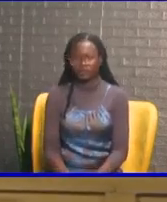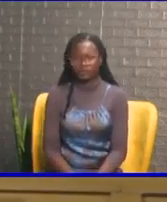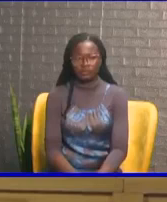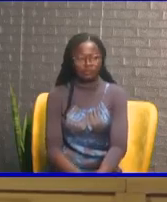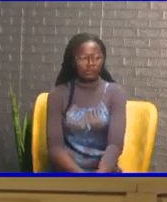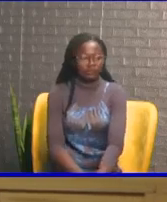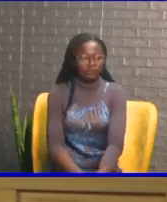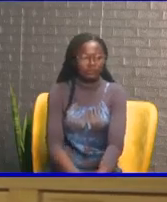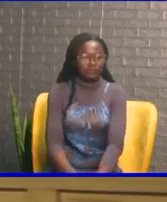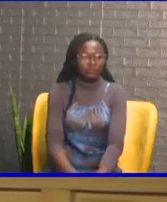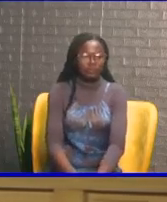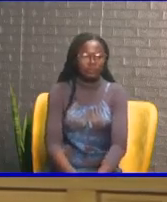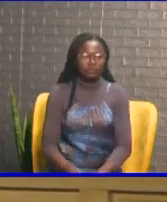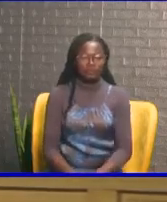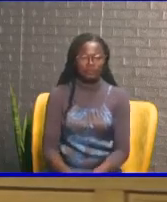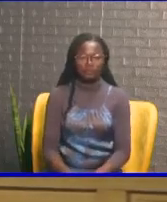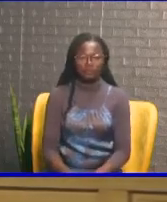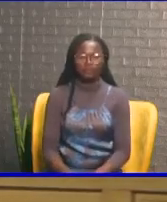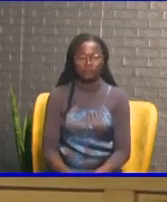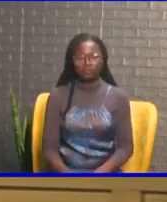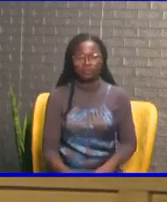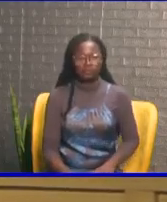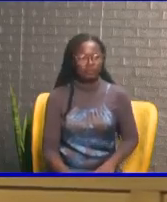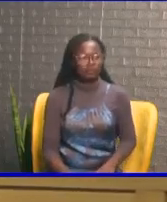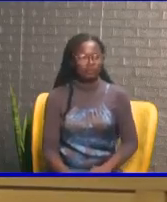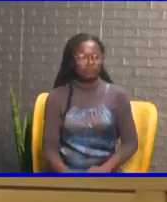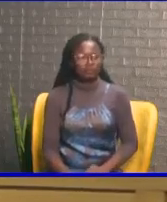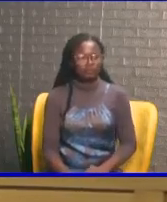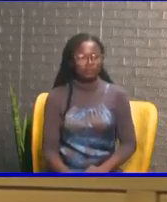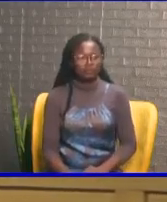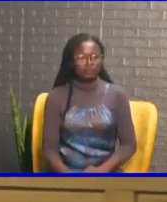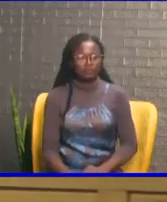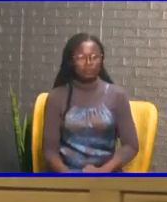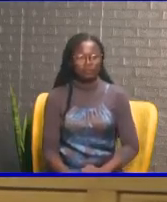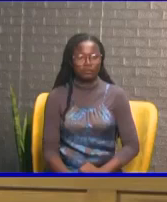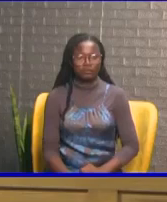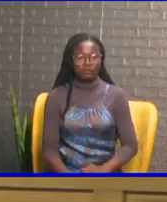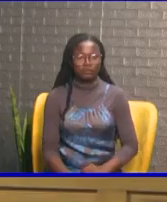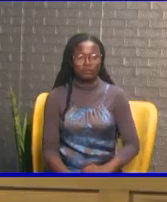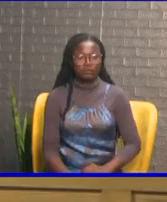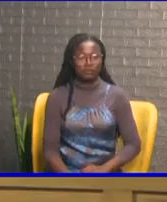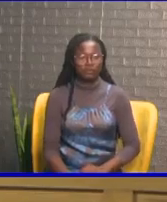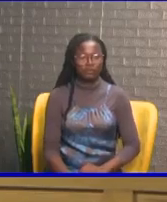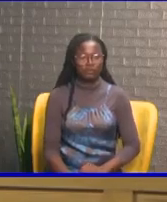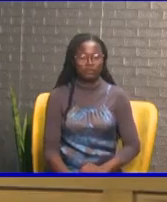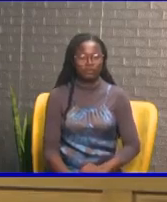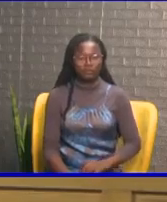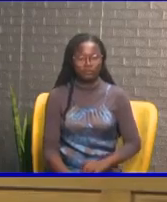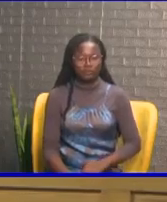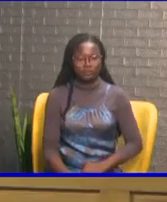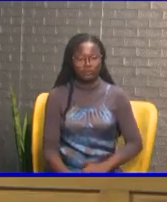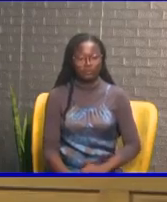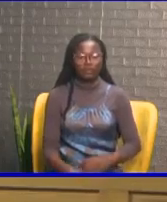No matter how strong it is, sit. Okay? No matter who is doing you, just sit and